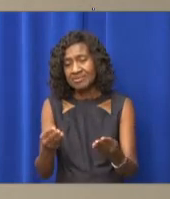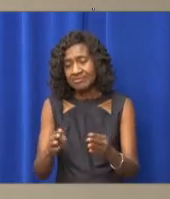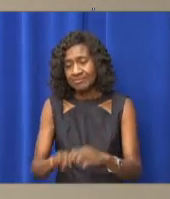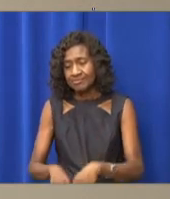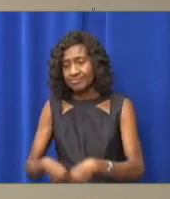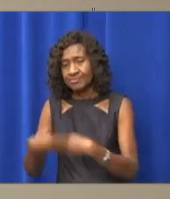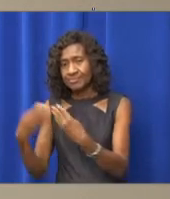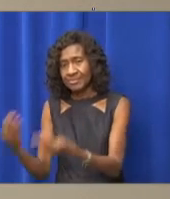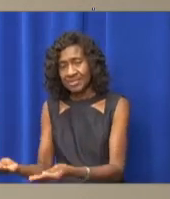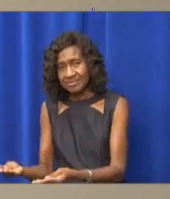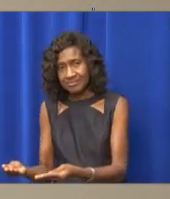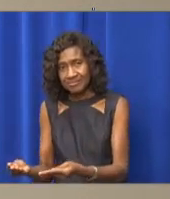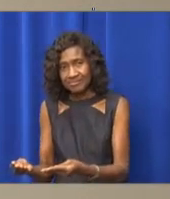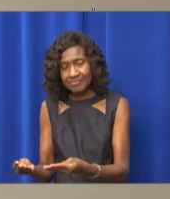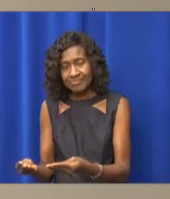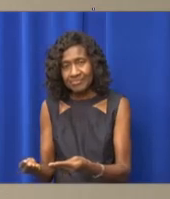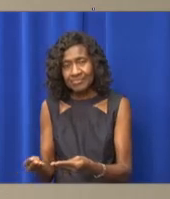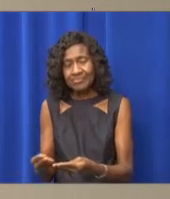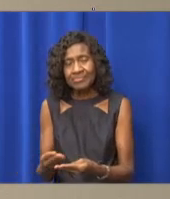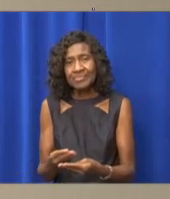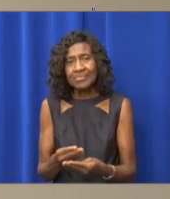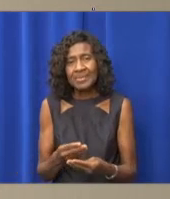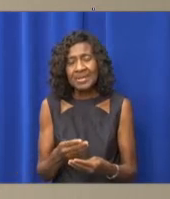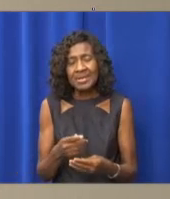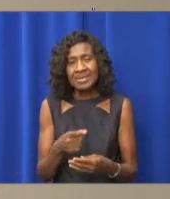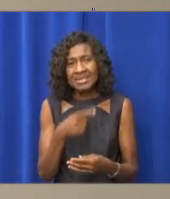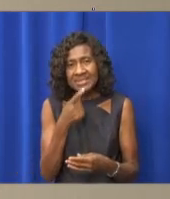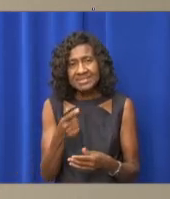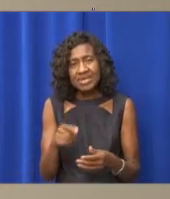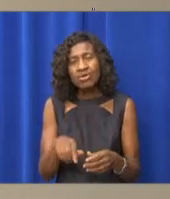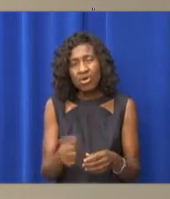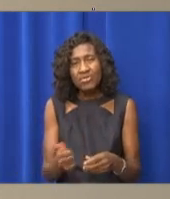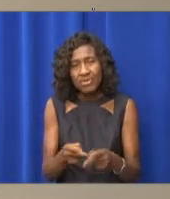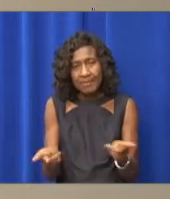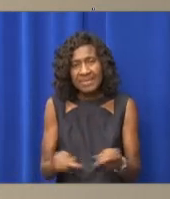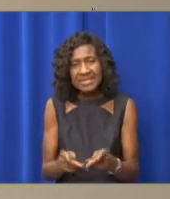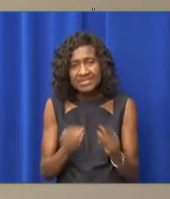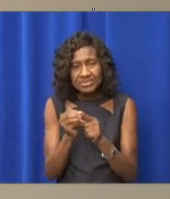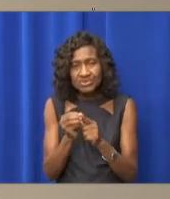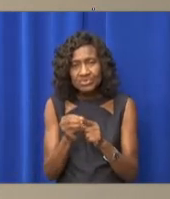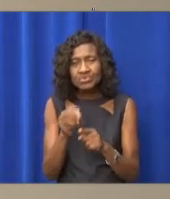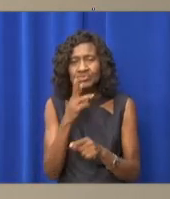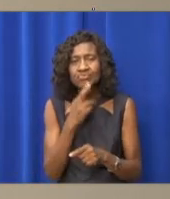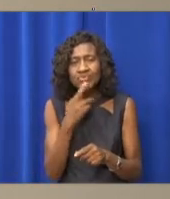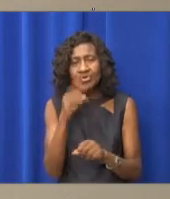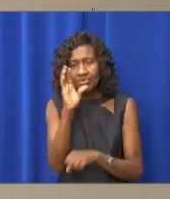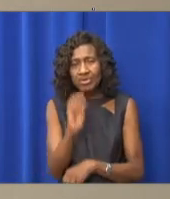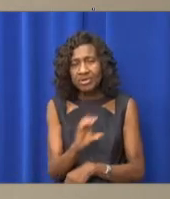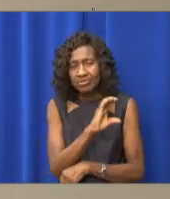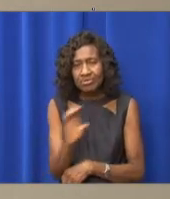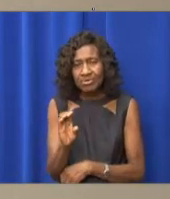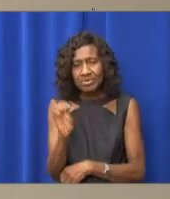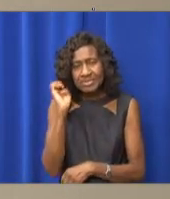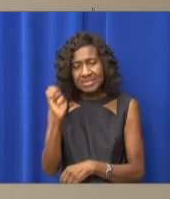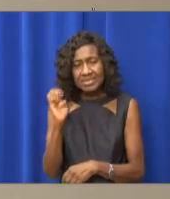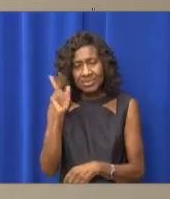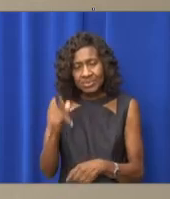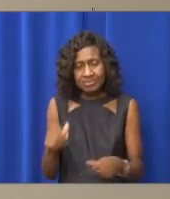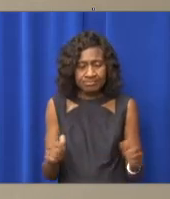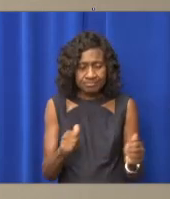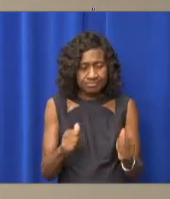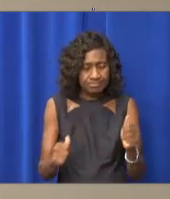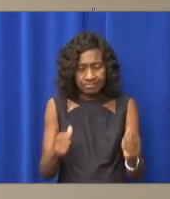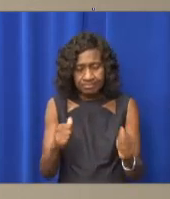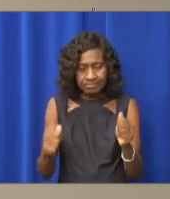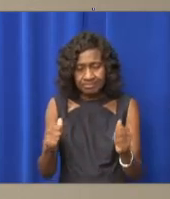magnitude. There are other methods that are going on with the Red Cross and so forth. I'm personally doing it myself, driving around and